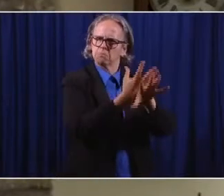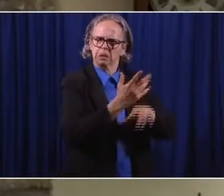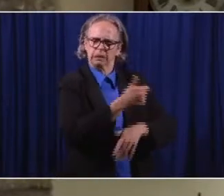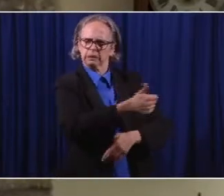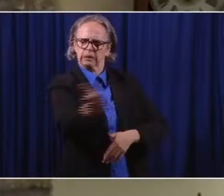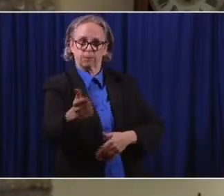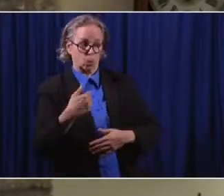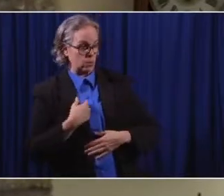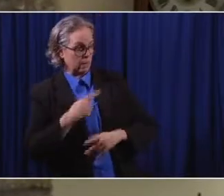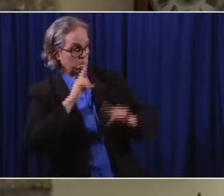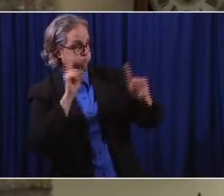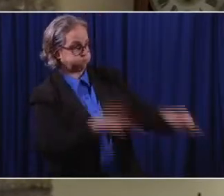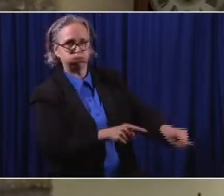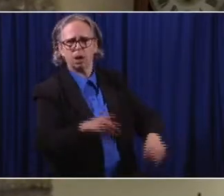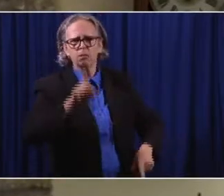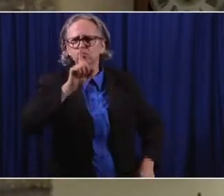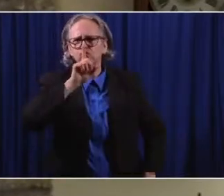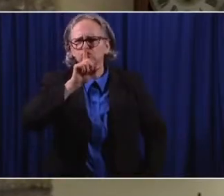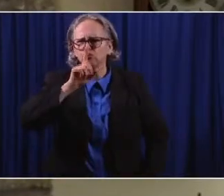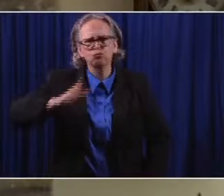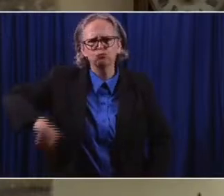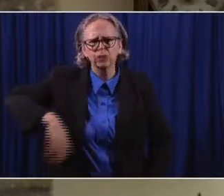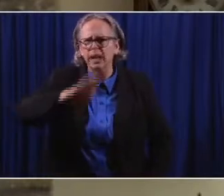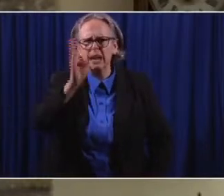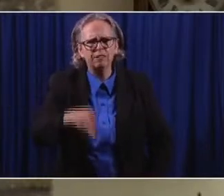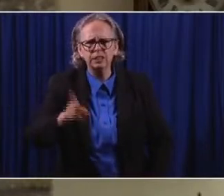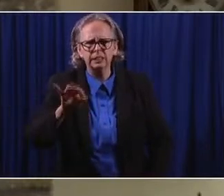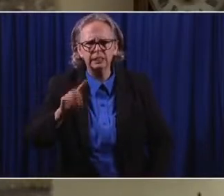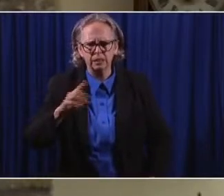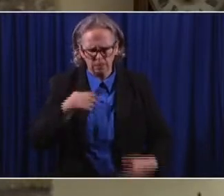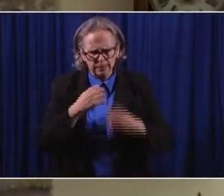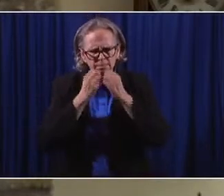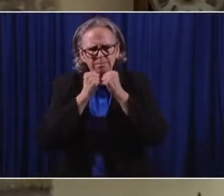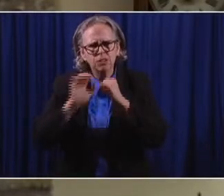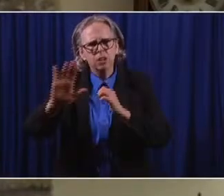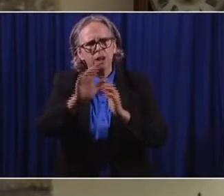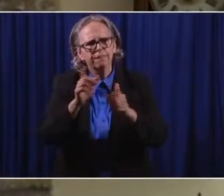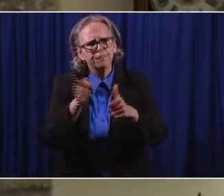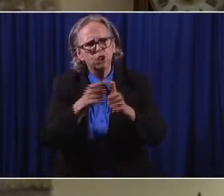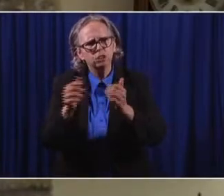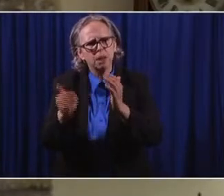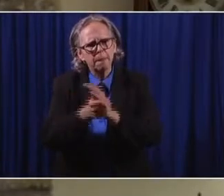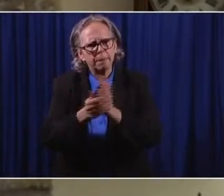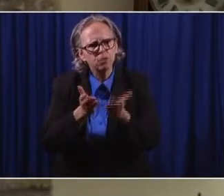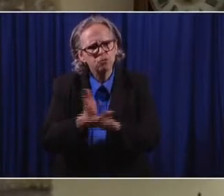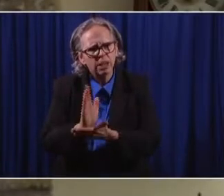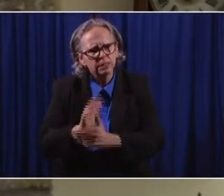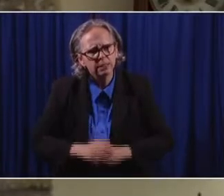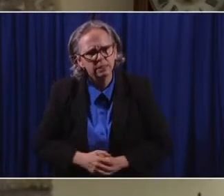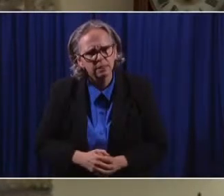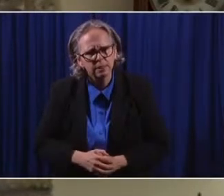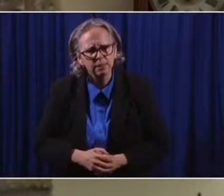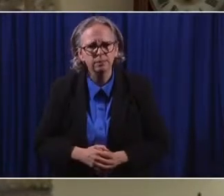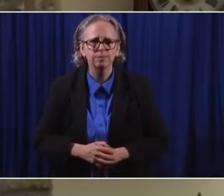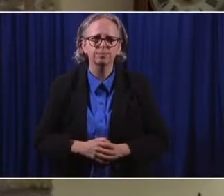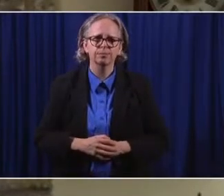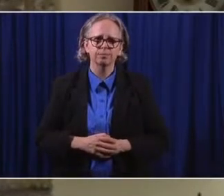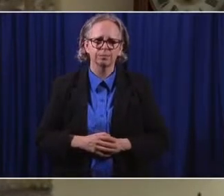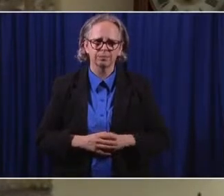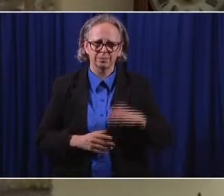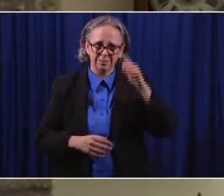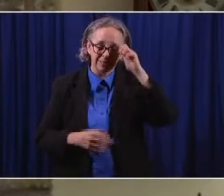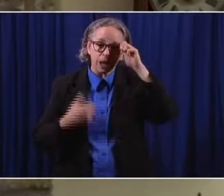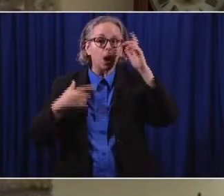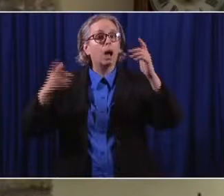that closed the churches. We've not in any way really prohibited the First Amendment exercise. But we have asked people, please